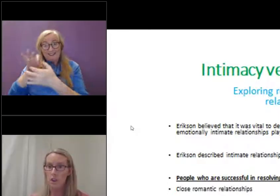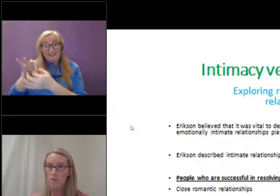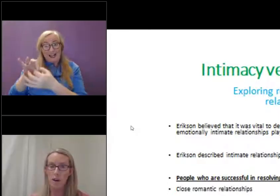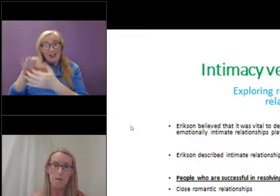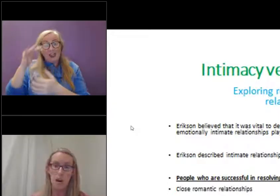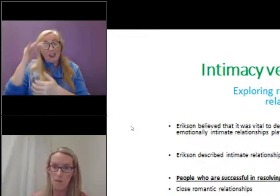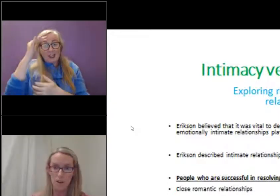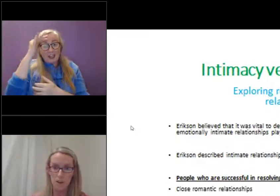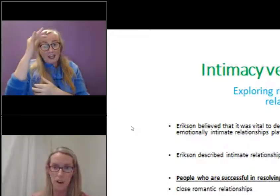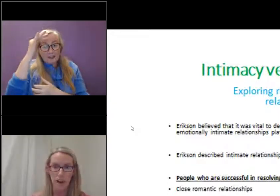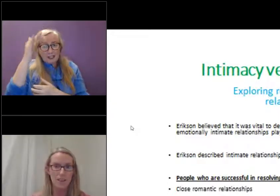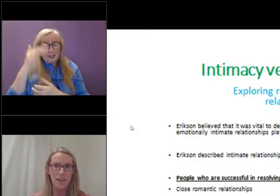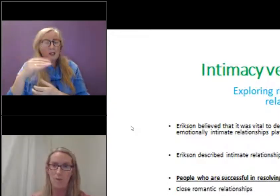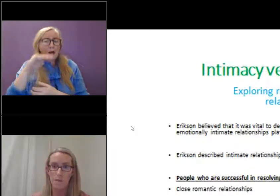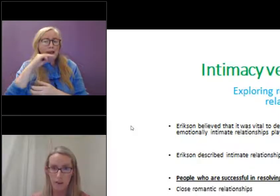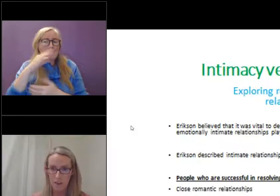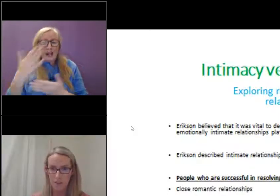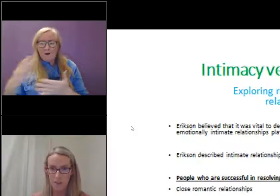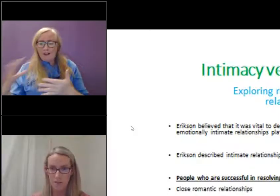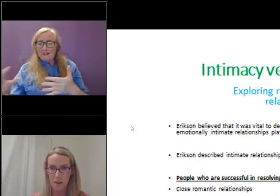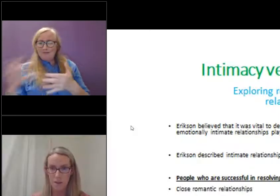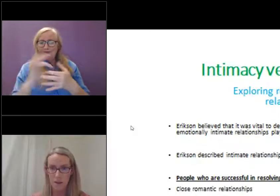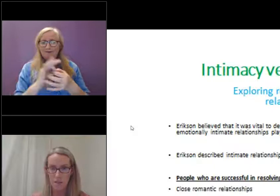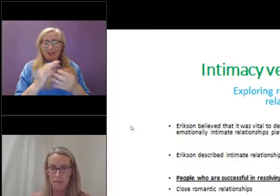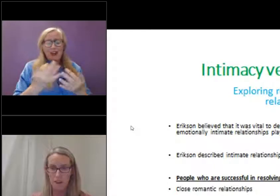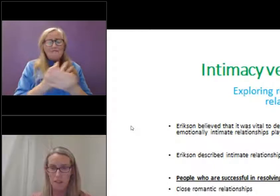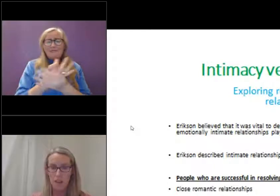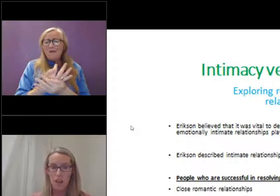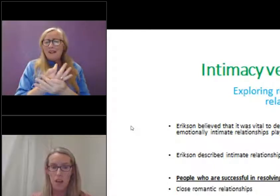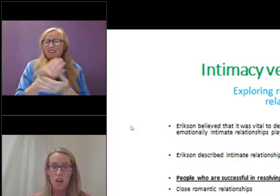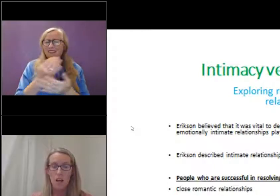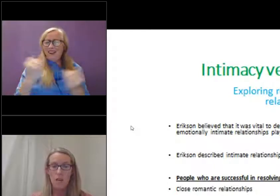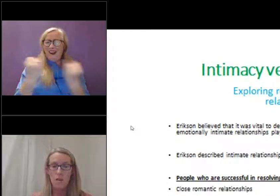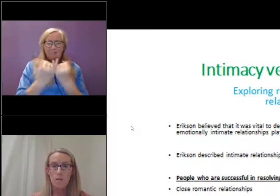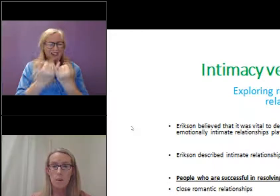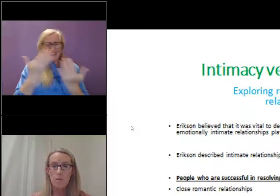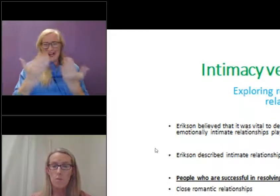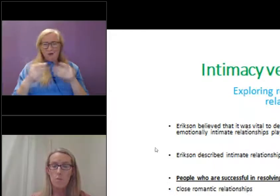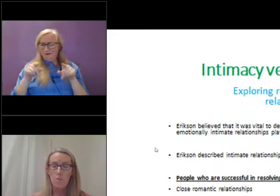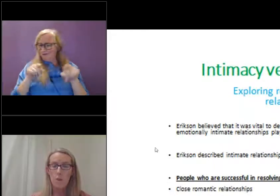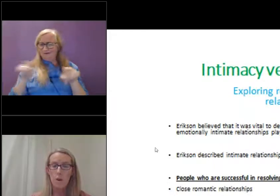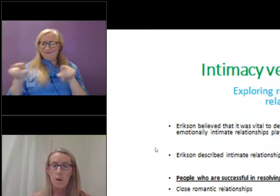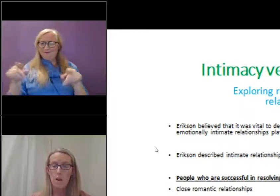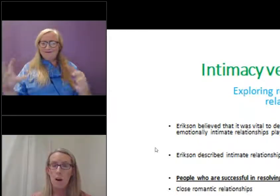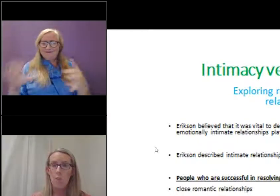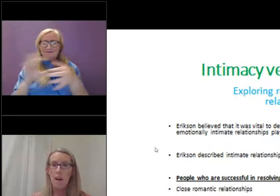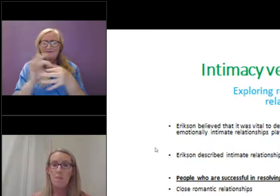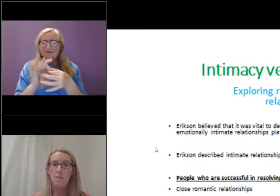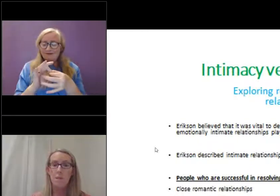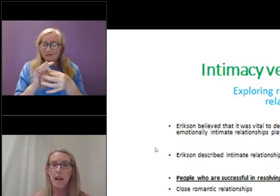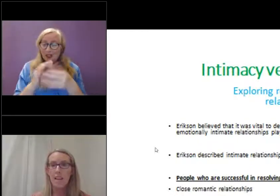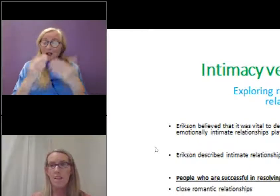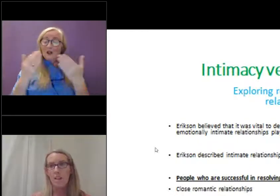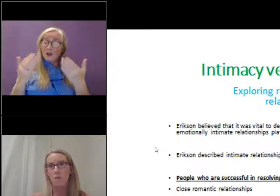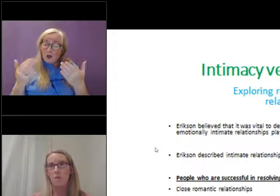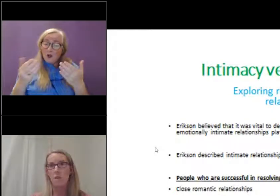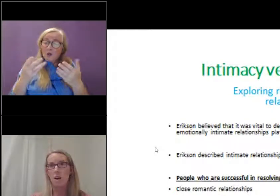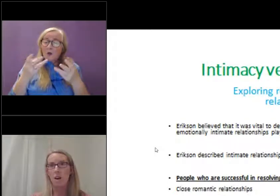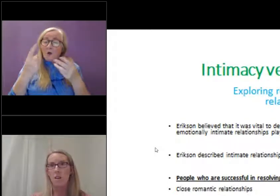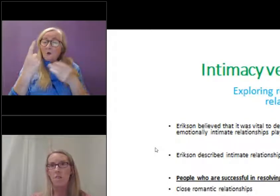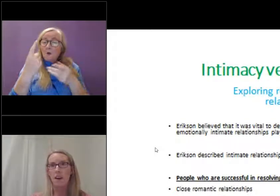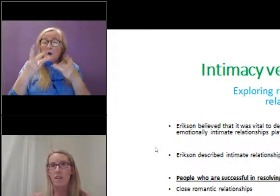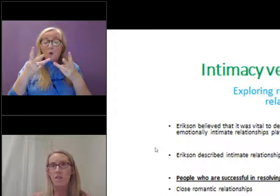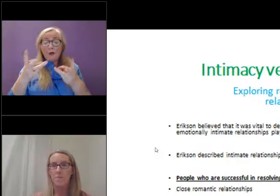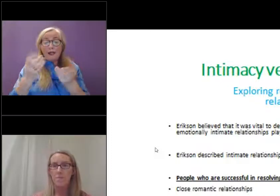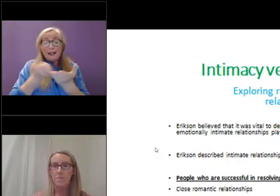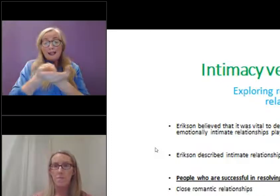to kind of family conflict, or how is that even relevant to family conflict? So I suppose a way of explaining this would be kind